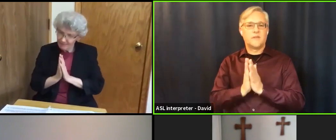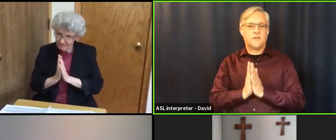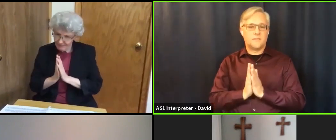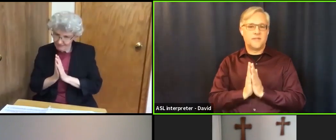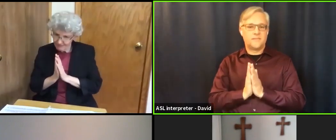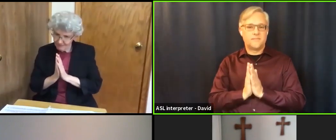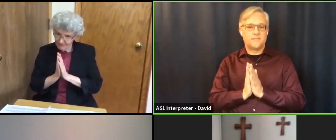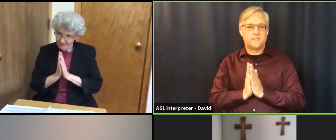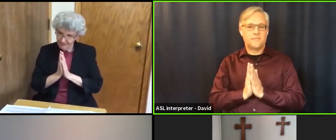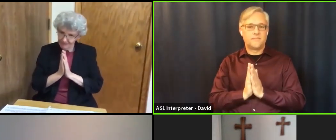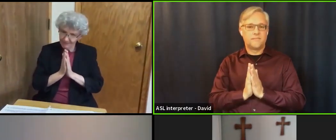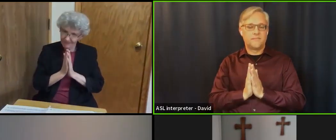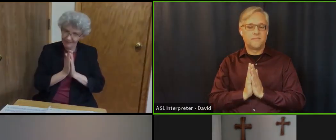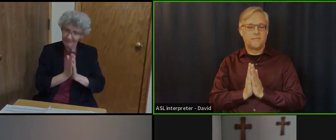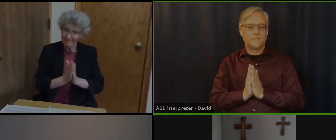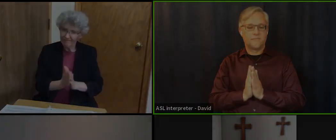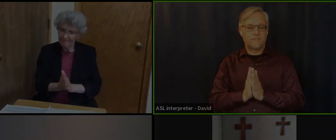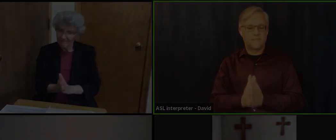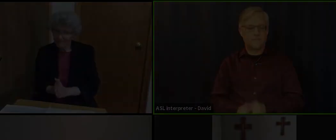Amen.